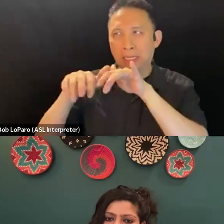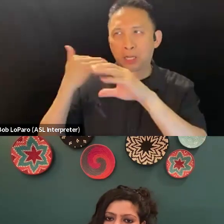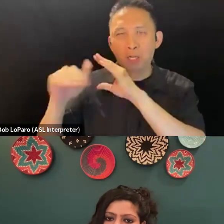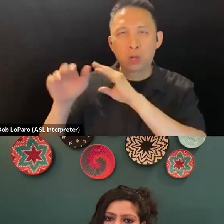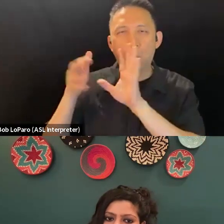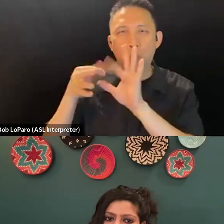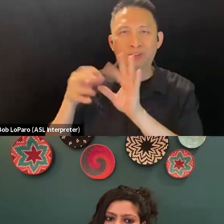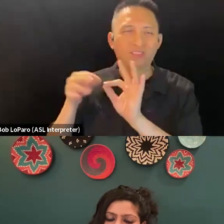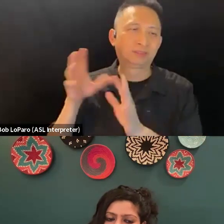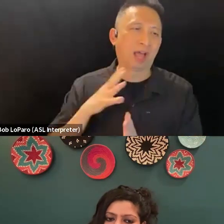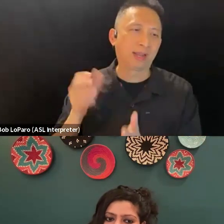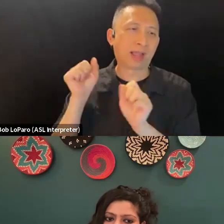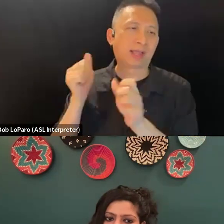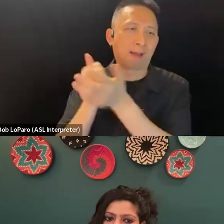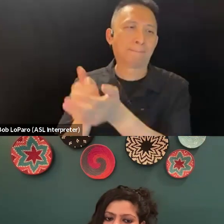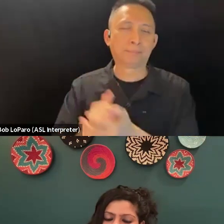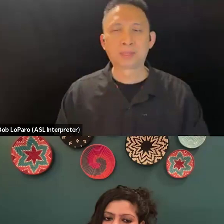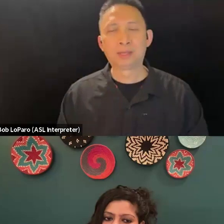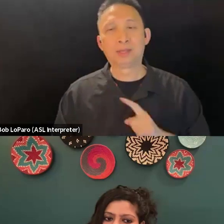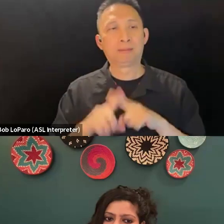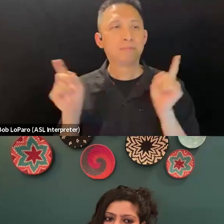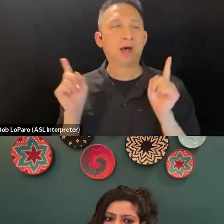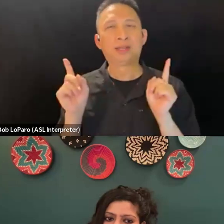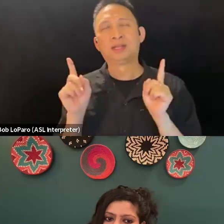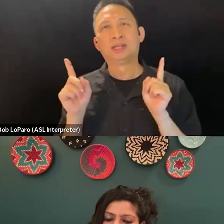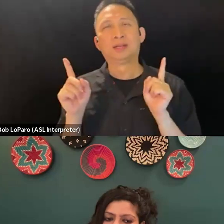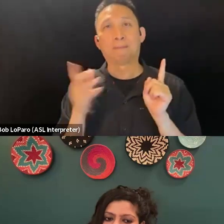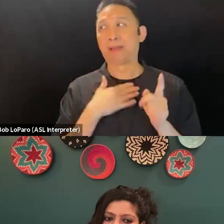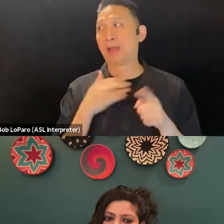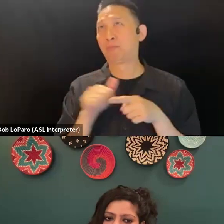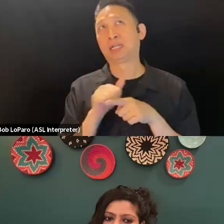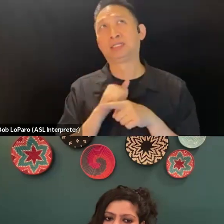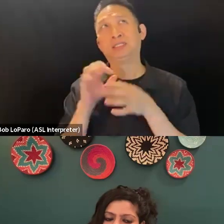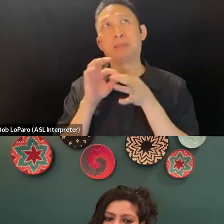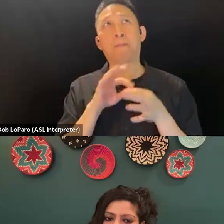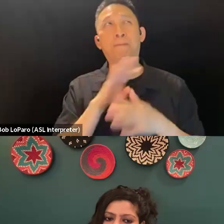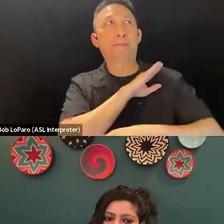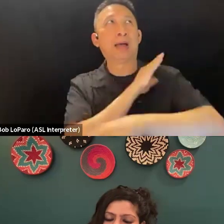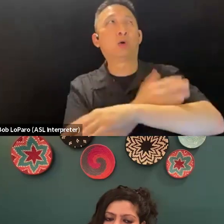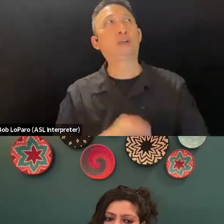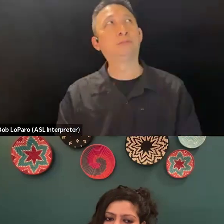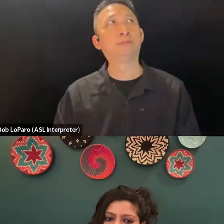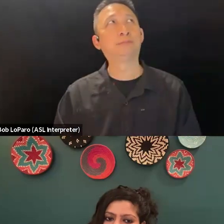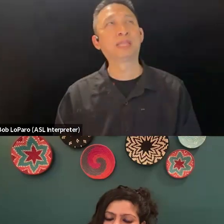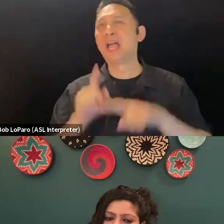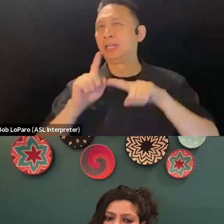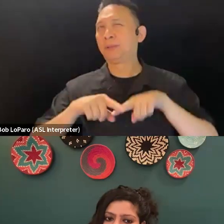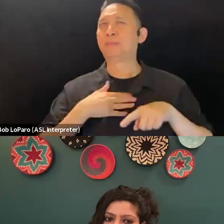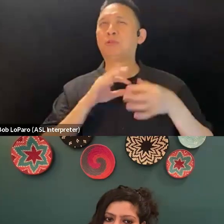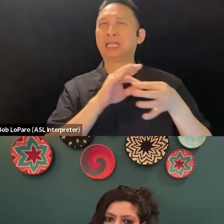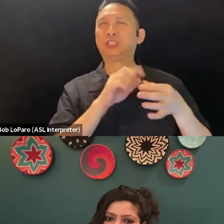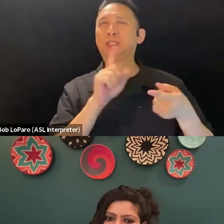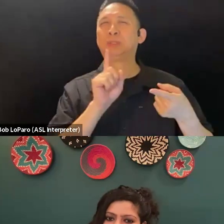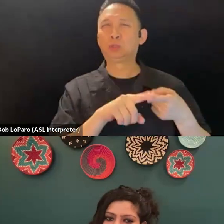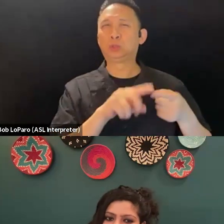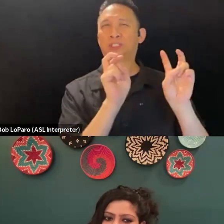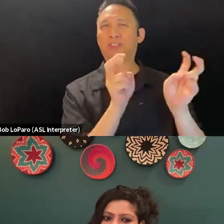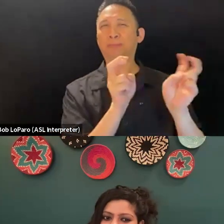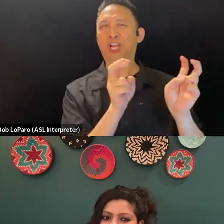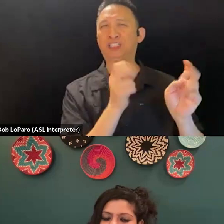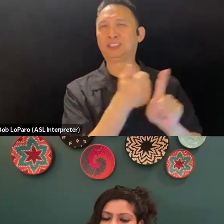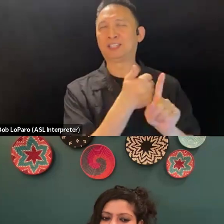these are like two questions that I thought were emerging from the conversation, what both of you guys were saying about